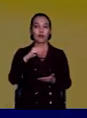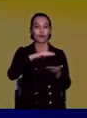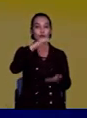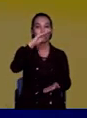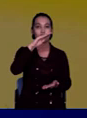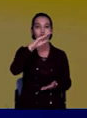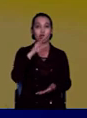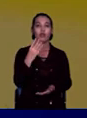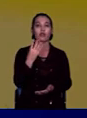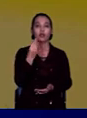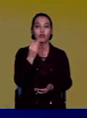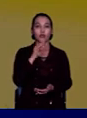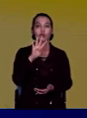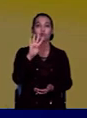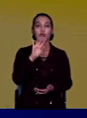orttirilgandagi perimetri